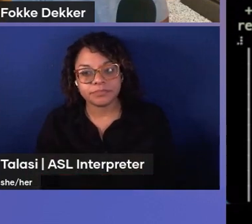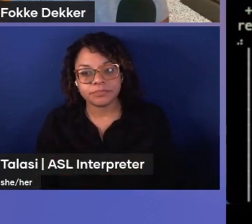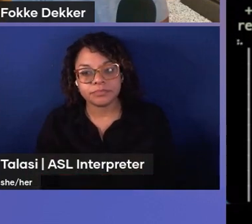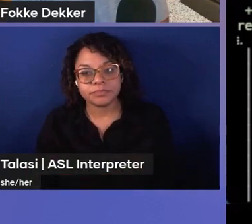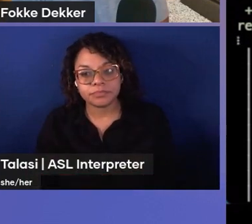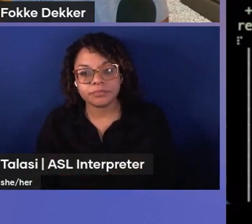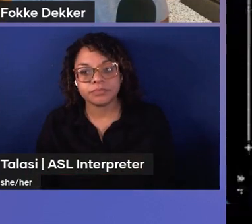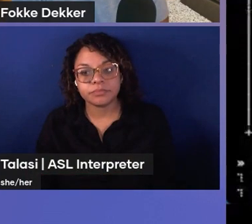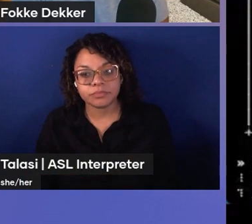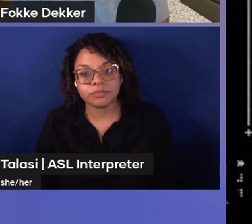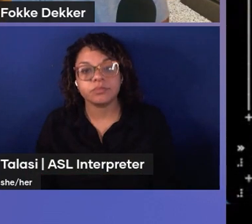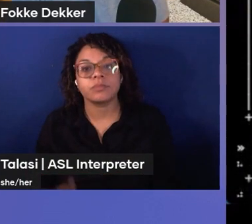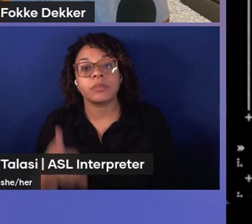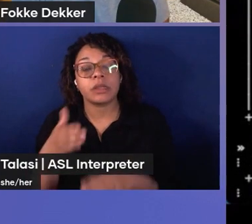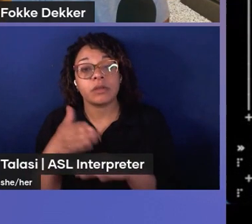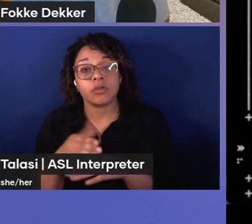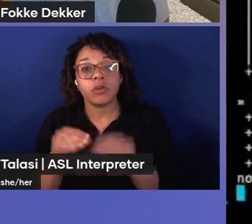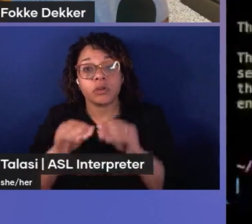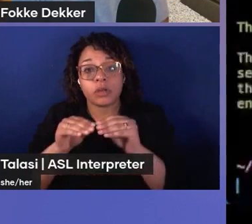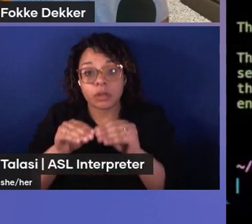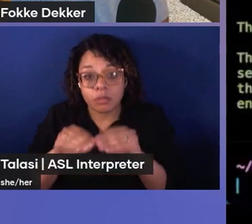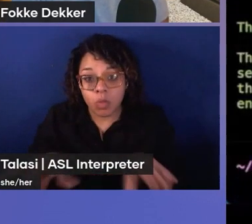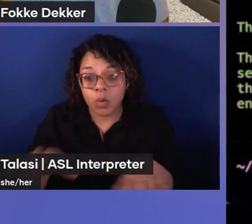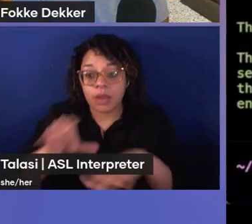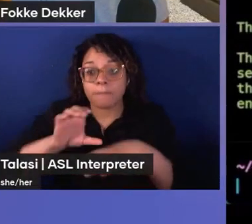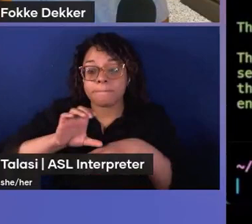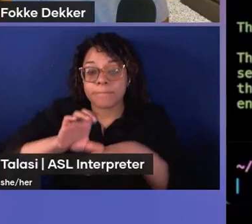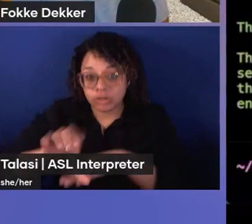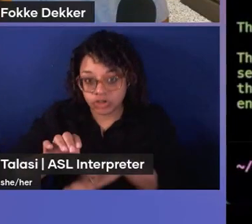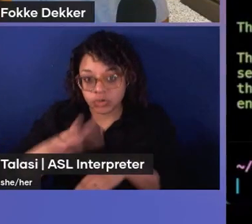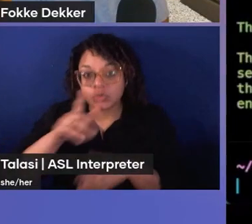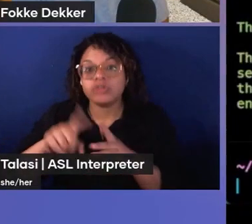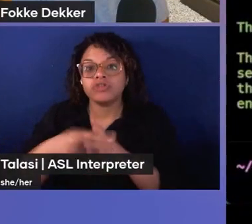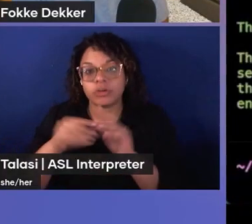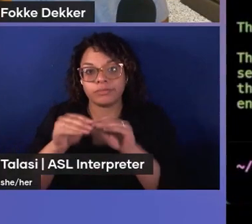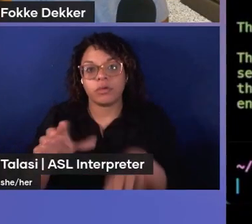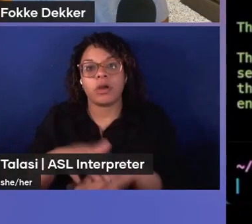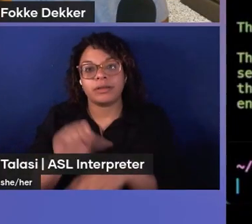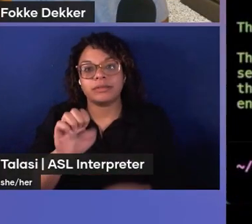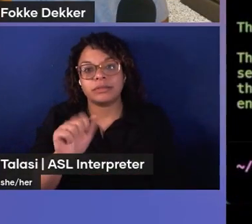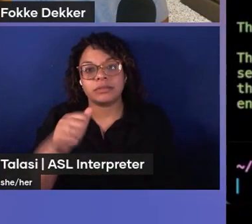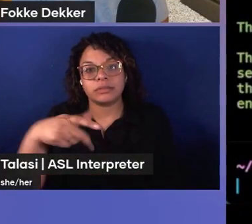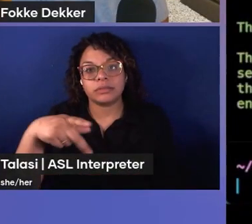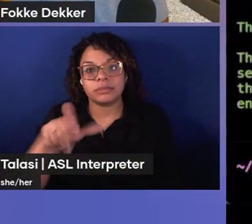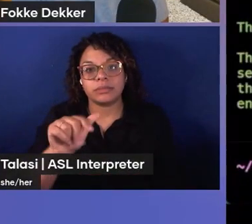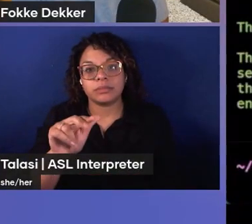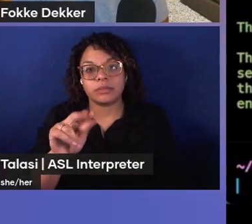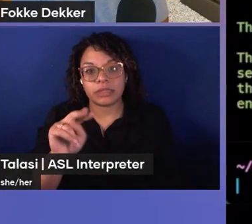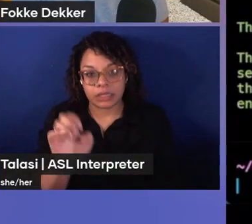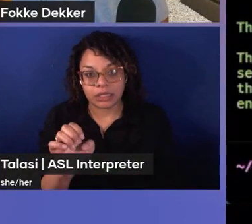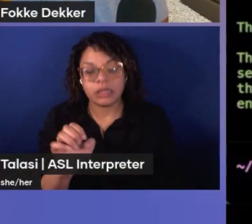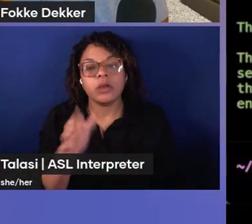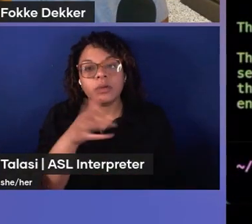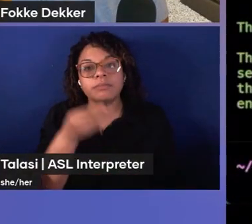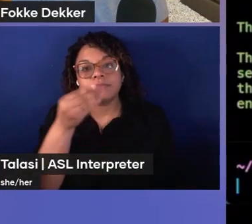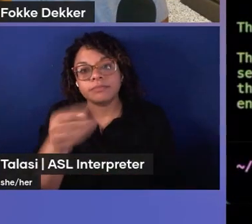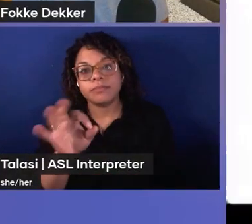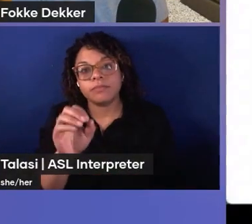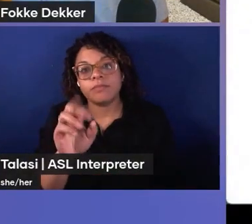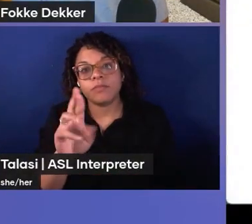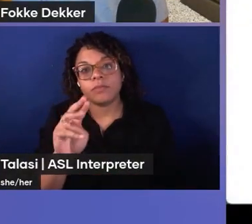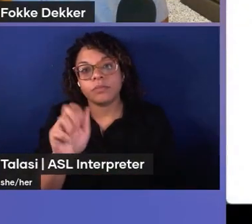Once that's deployed and pushed, it will start to deploy on Seaplane, and will provide you with a formation